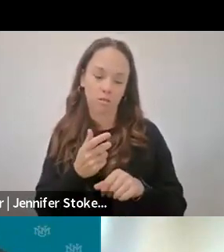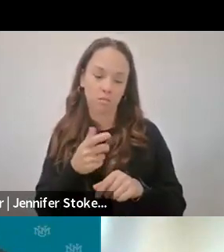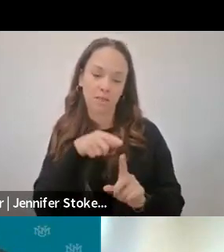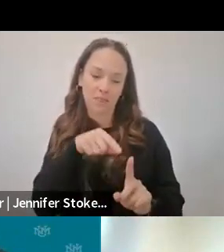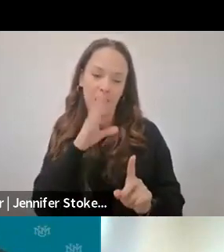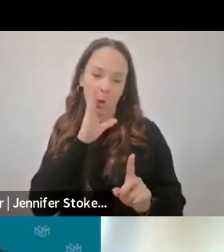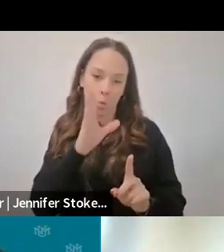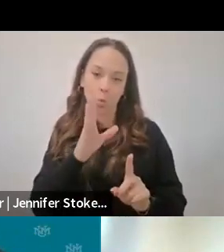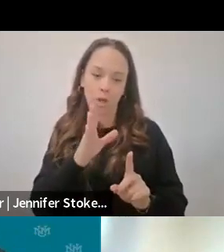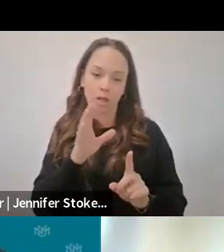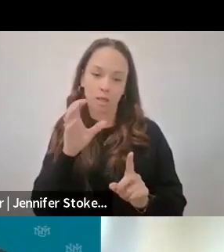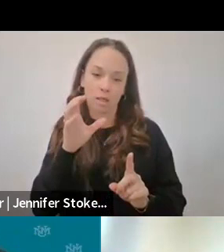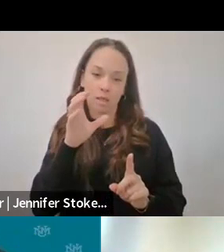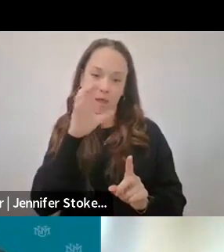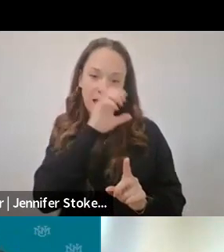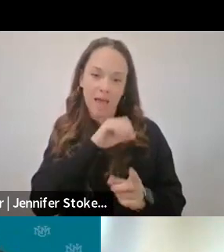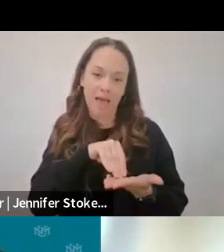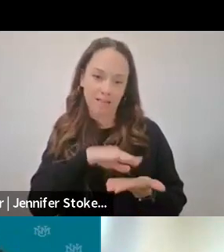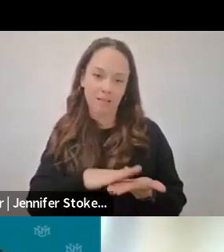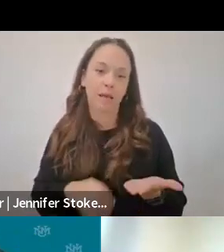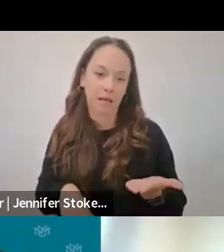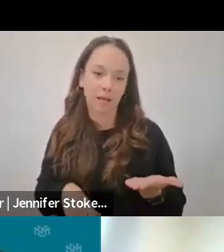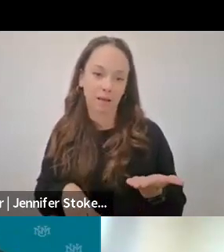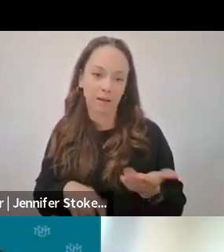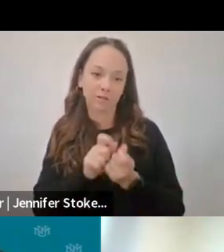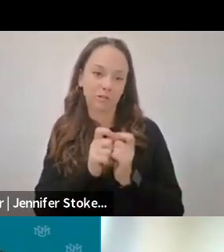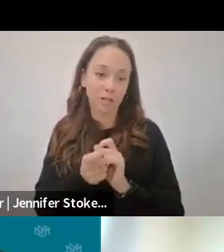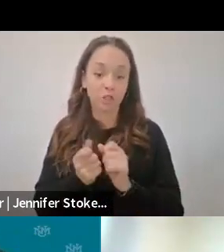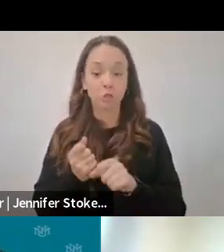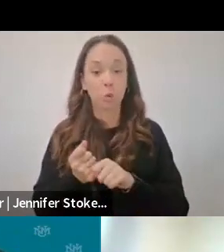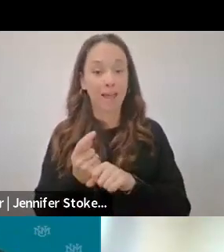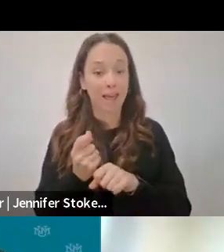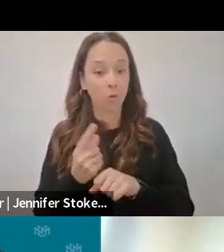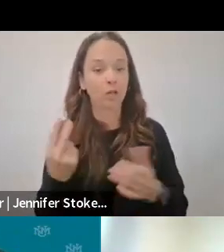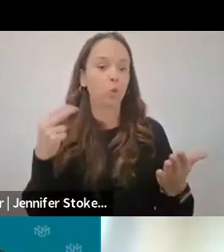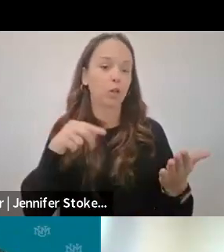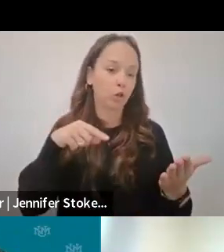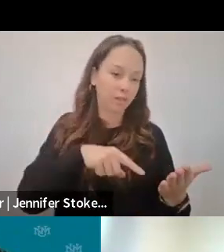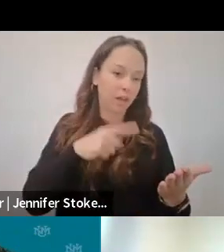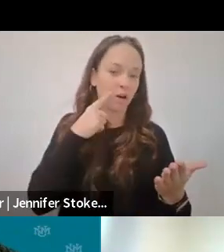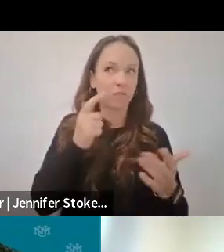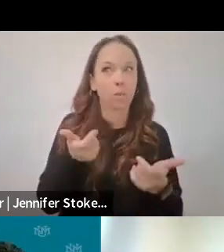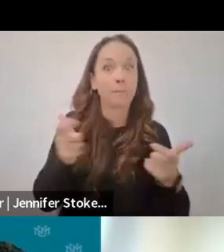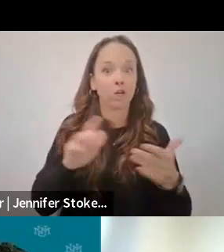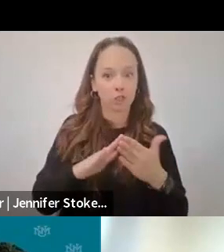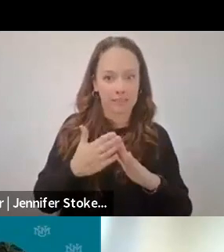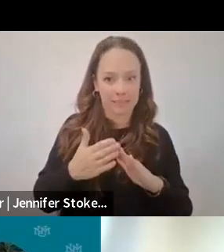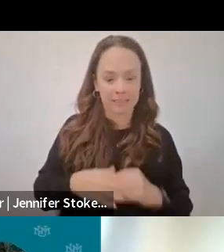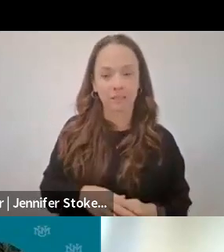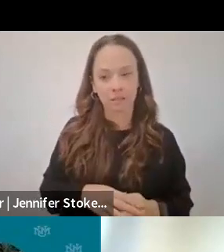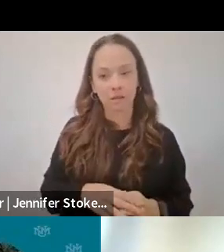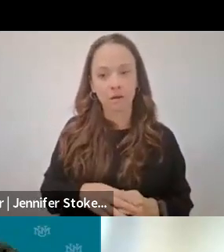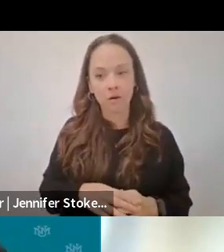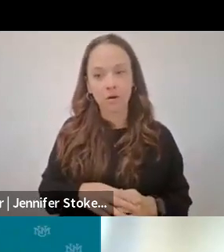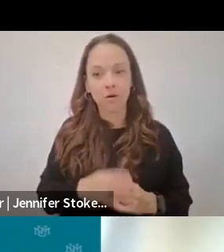changes. So you can go there annually for larger cities over a certain population size. So please think about